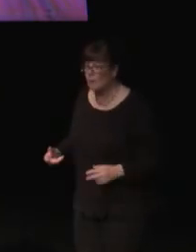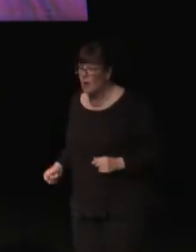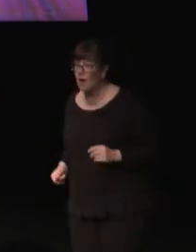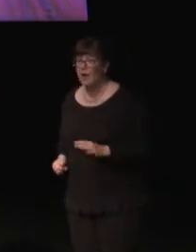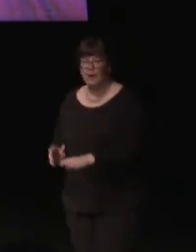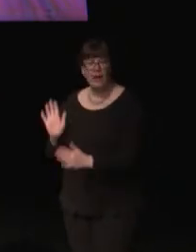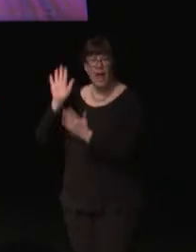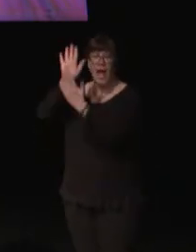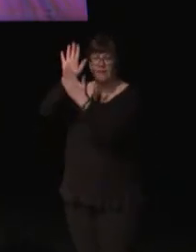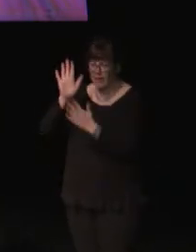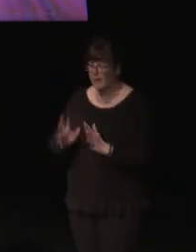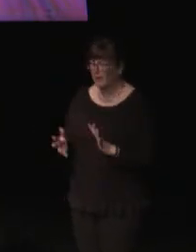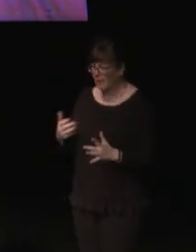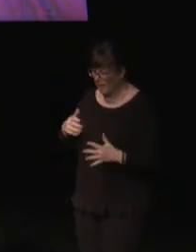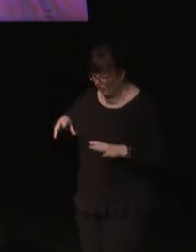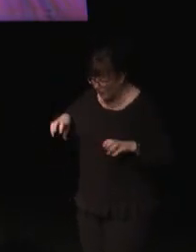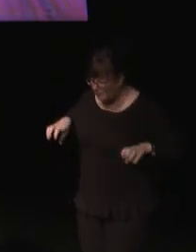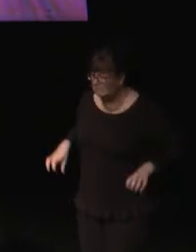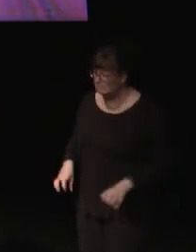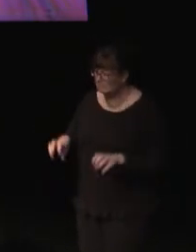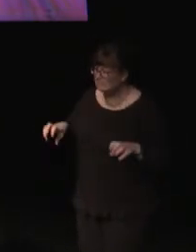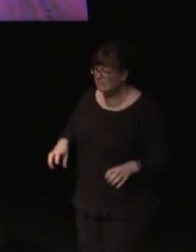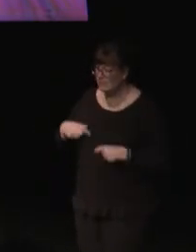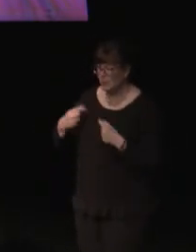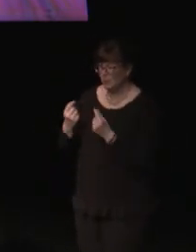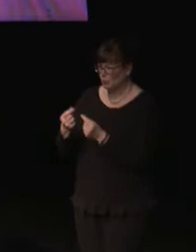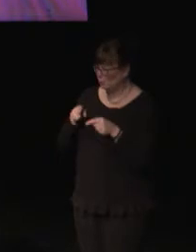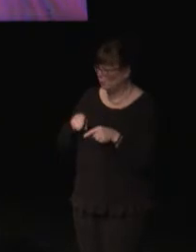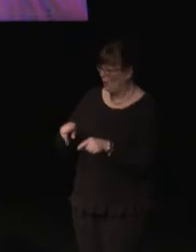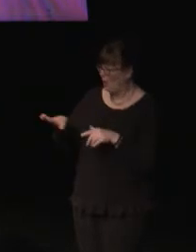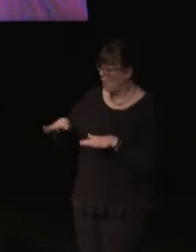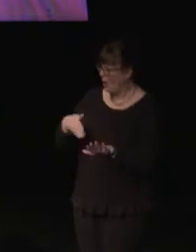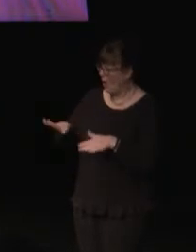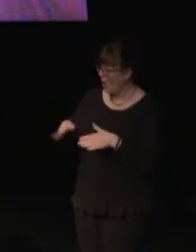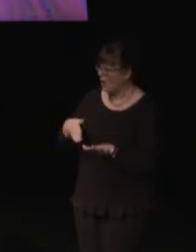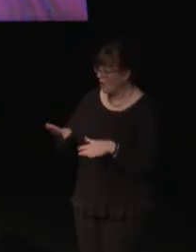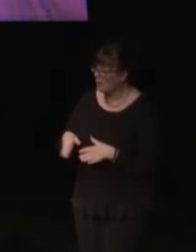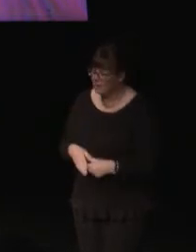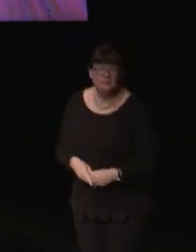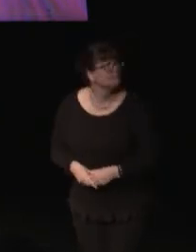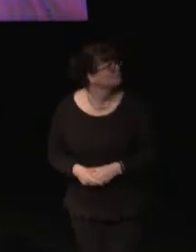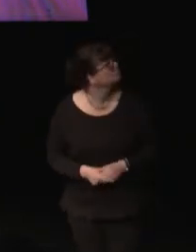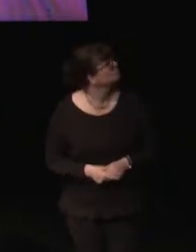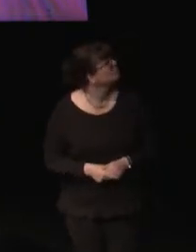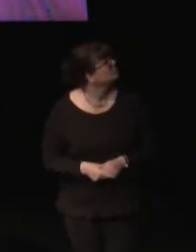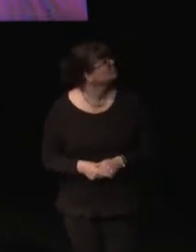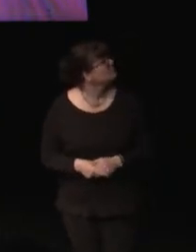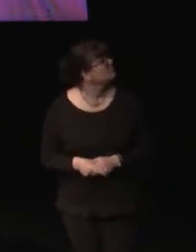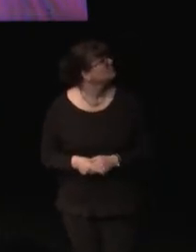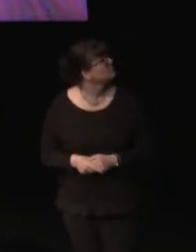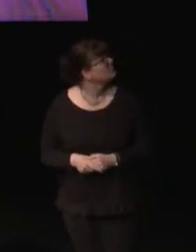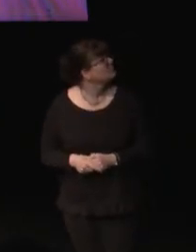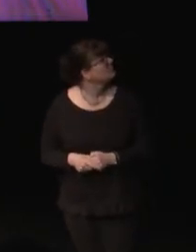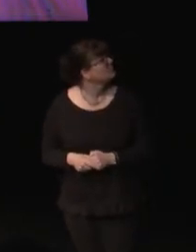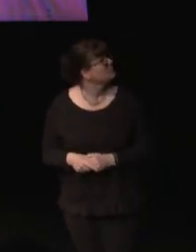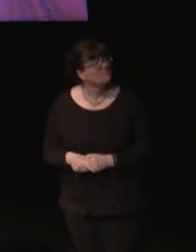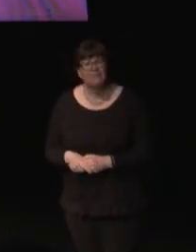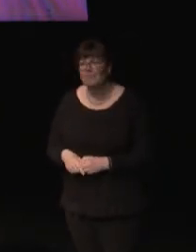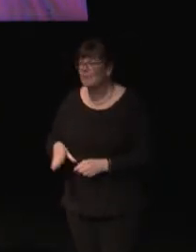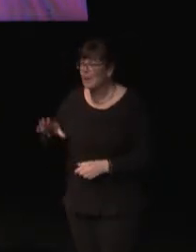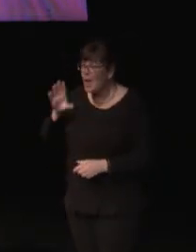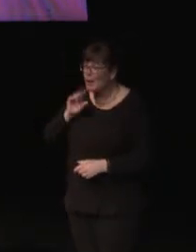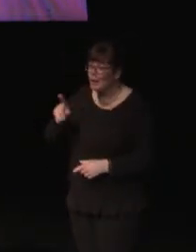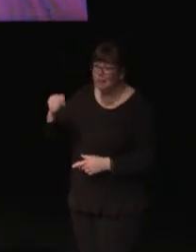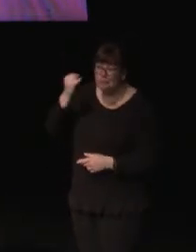five somebody or something like that. There's a lot of different things that we do. Like if you're in a supermarket, you're going up and grabbing